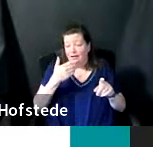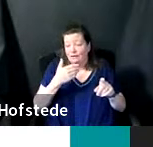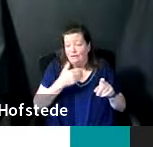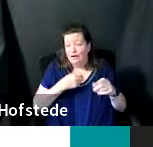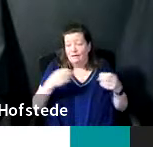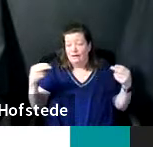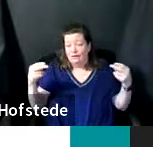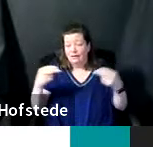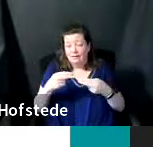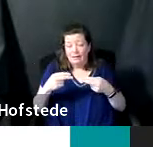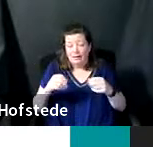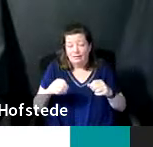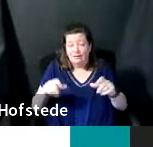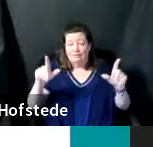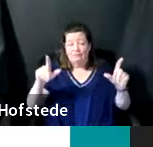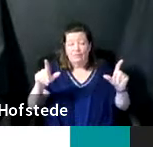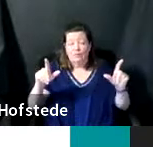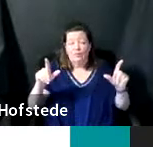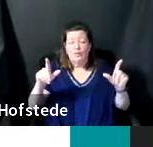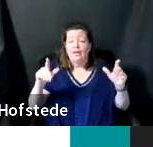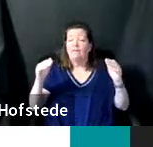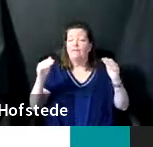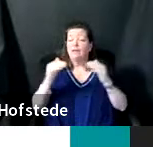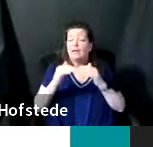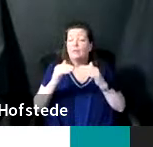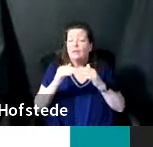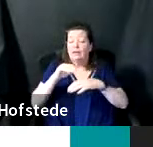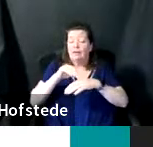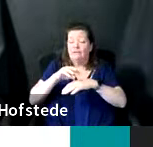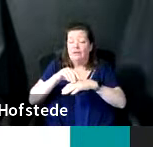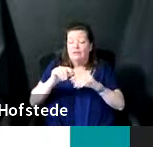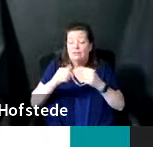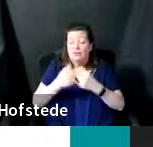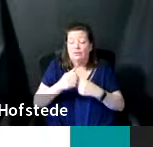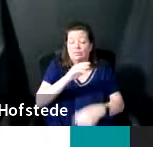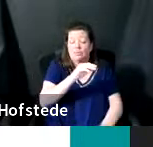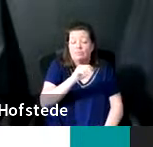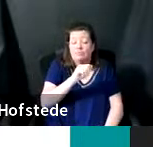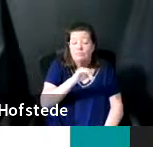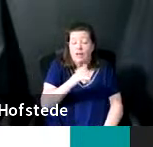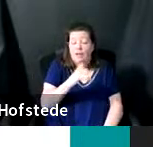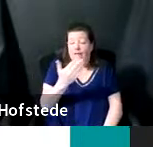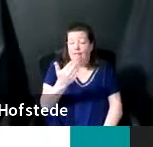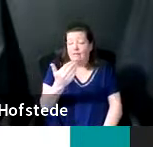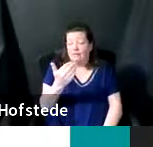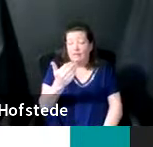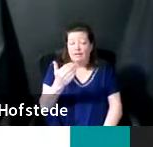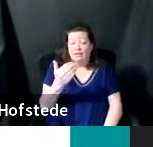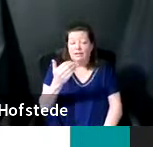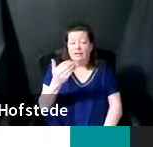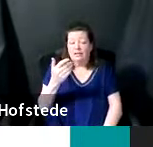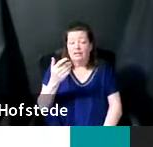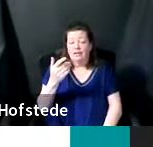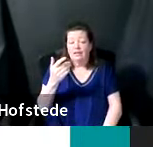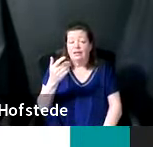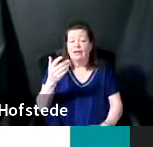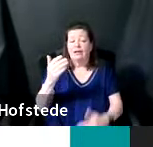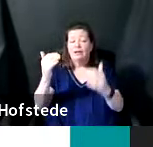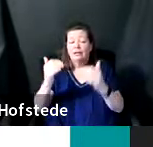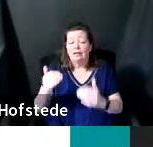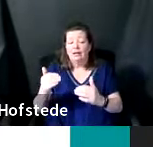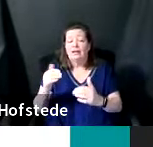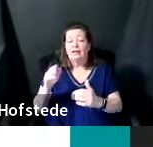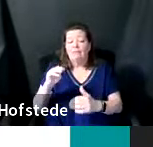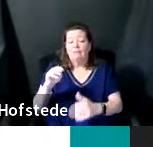up. We have an equity advisory group meeting, May 15th, an executive steering group meeting, May